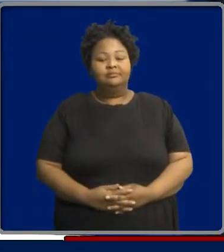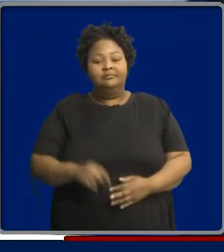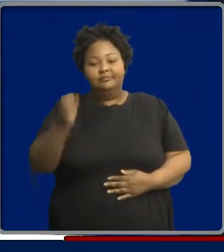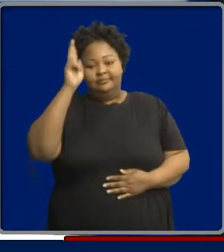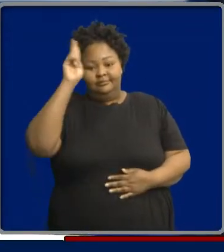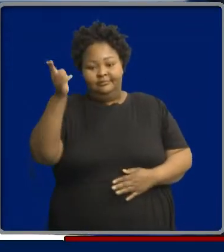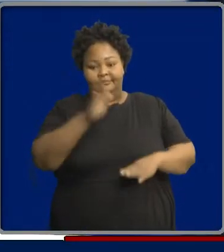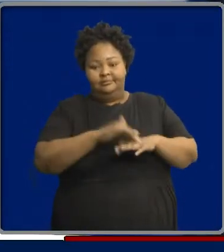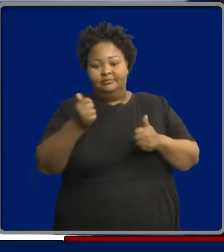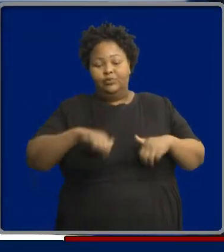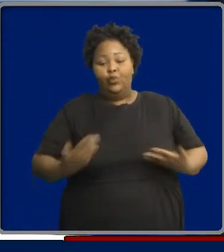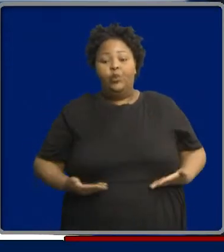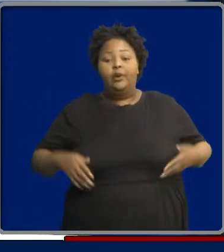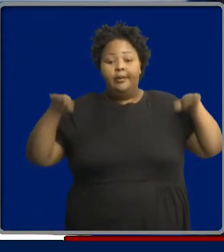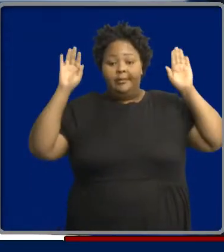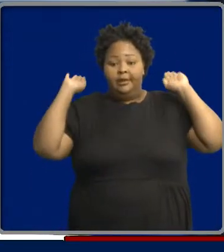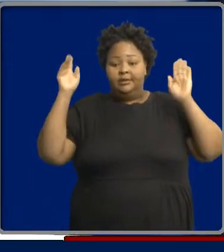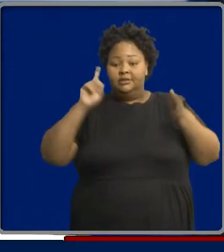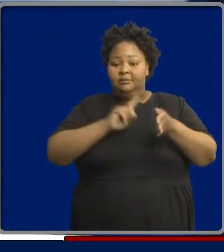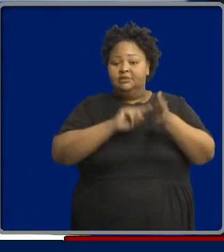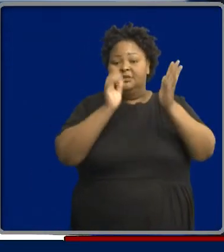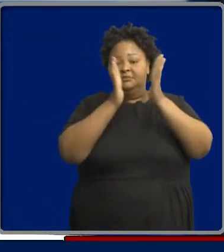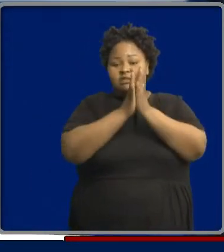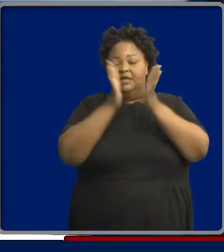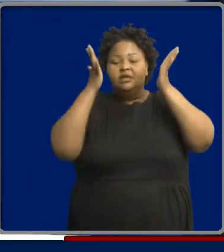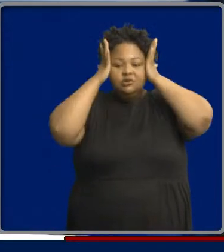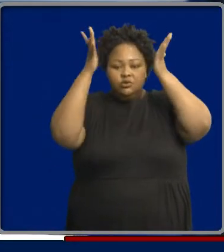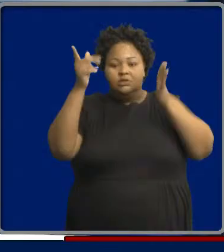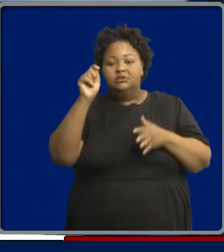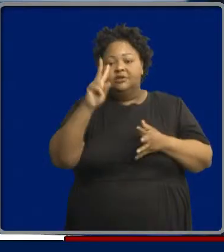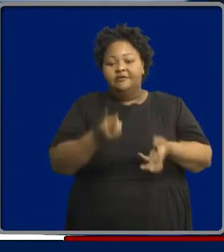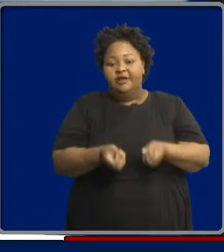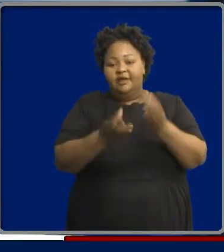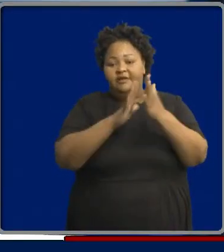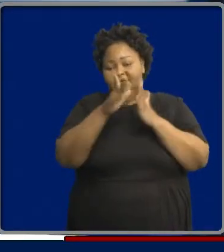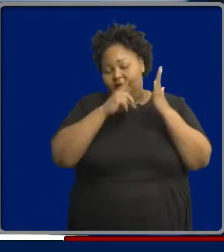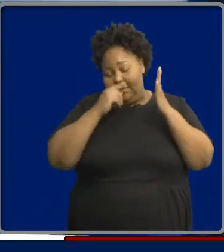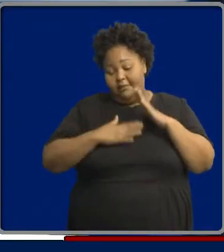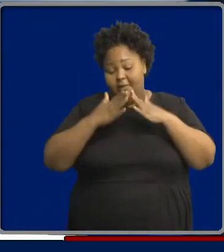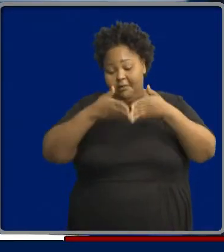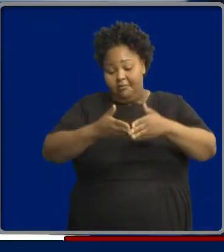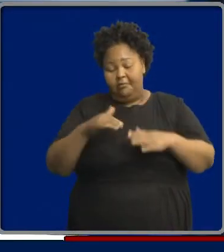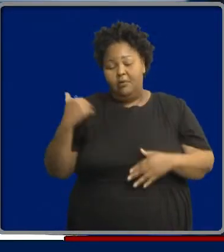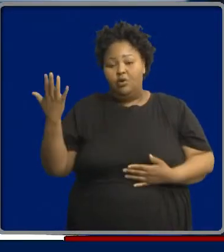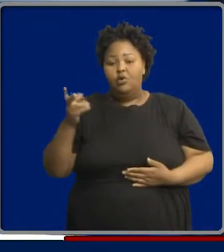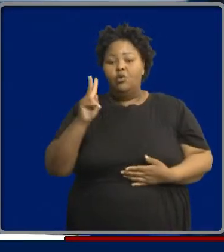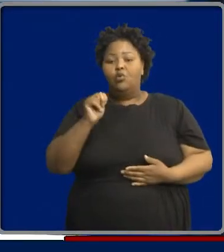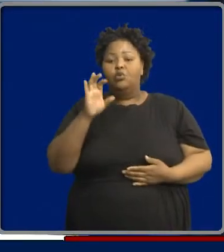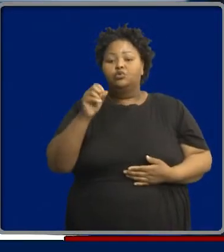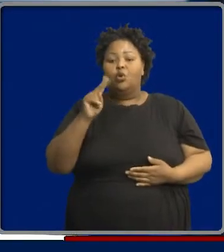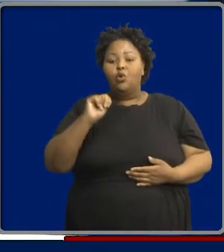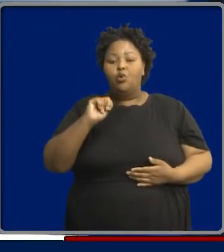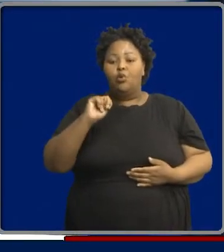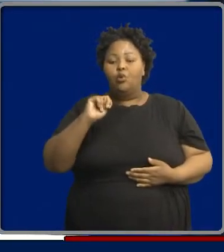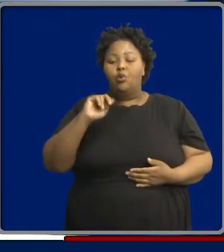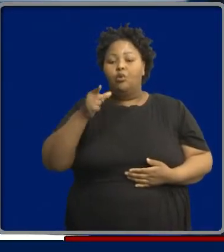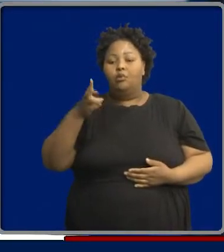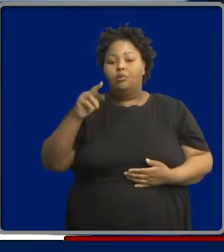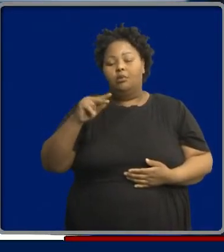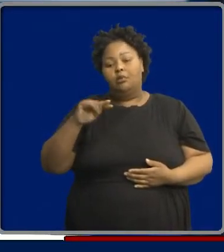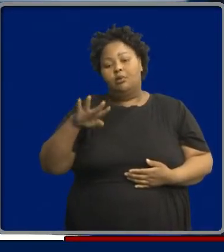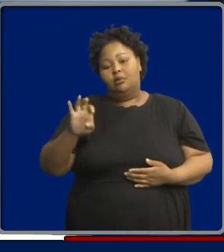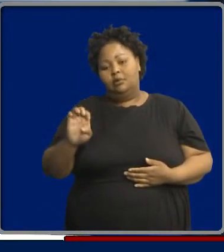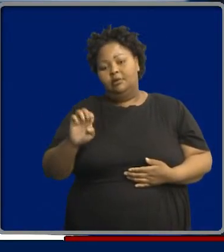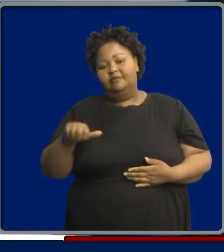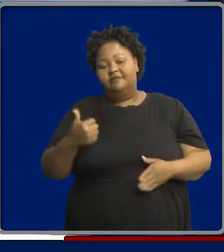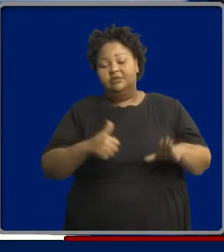Live from our Coronation Park studios in Mbabane, it has just gone 10 o'clock Central Africa time. Good evening and welcome to the news brought to you by Eswatini